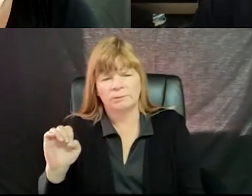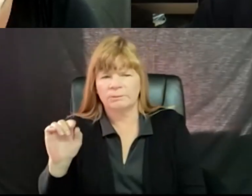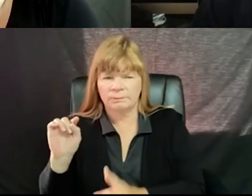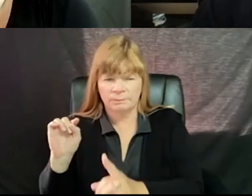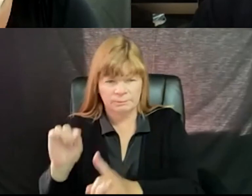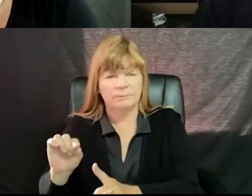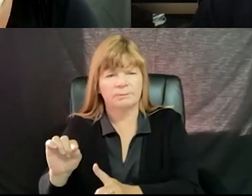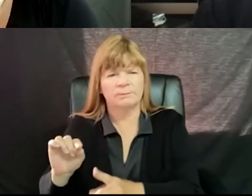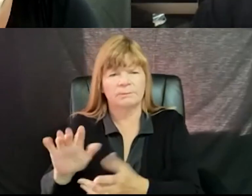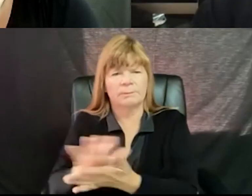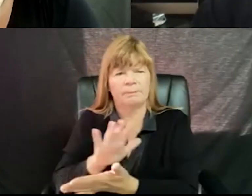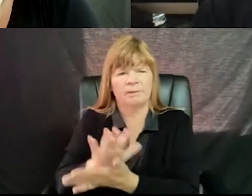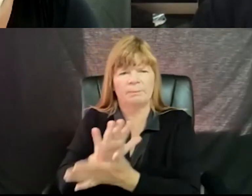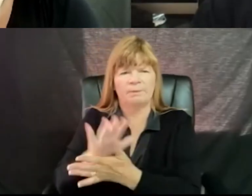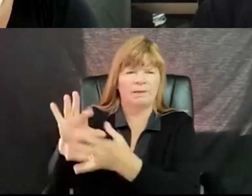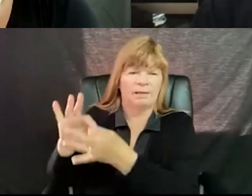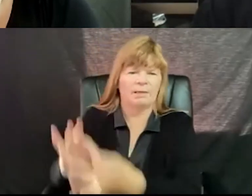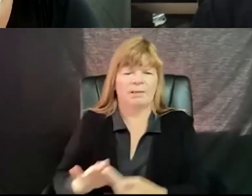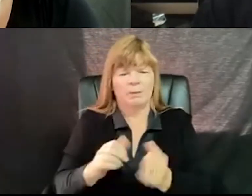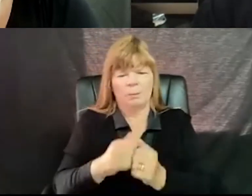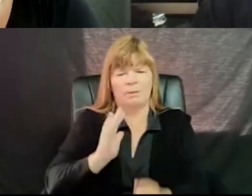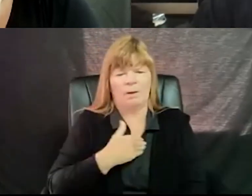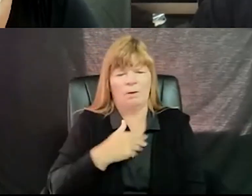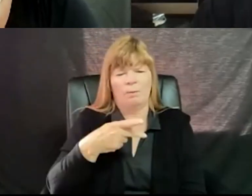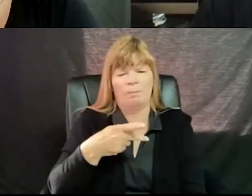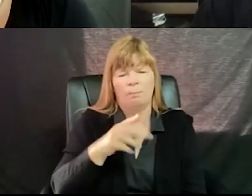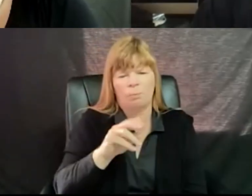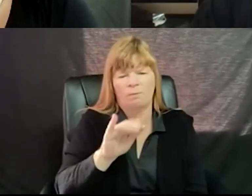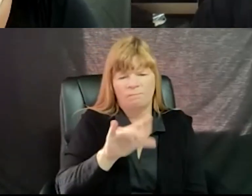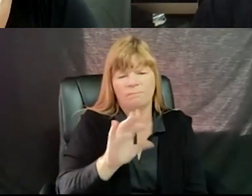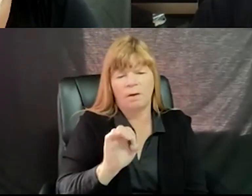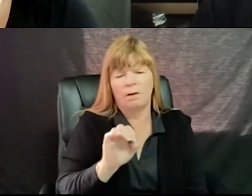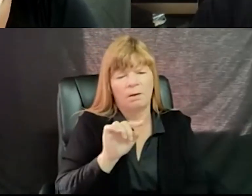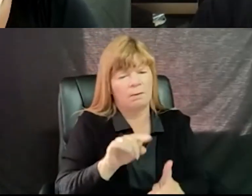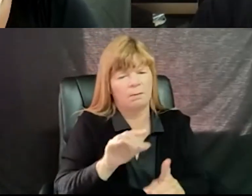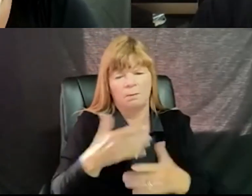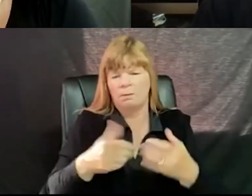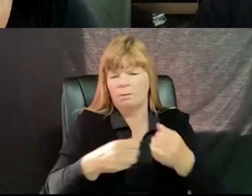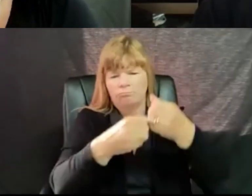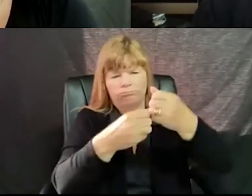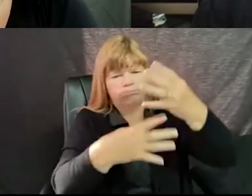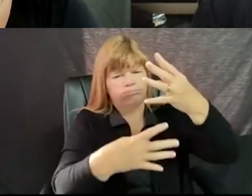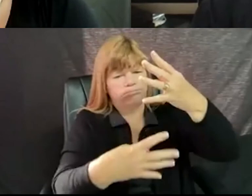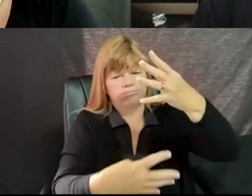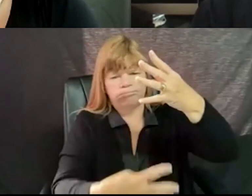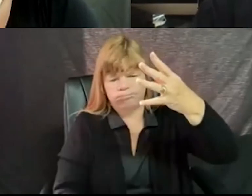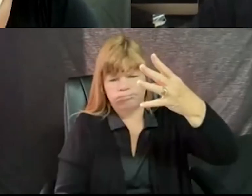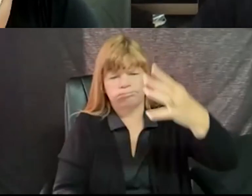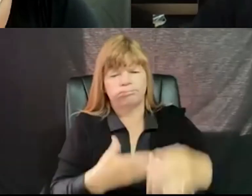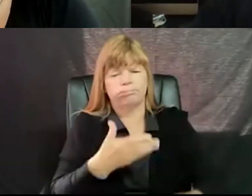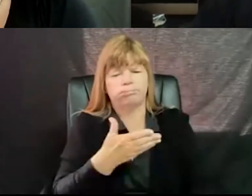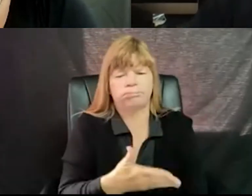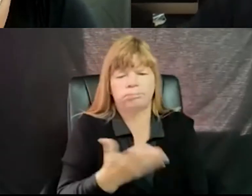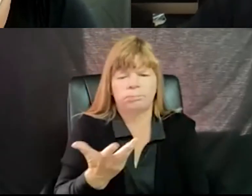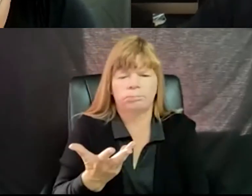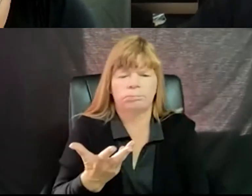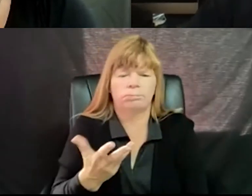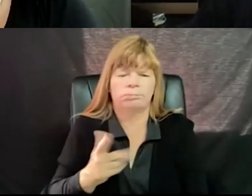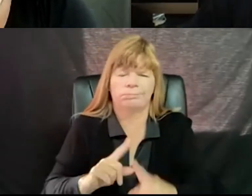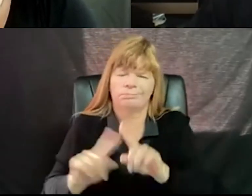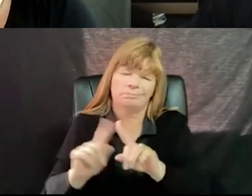our profiles in Whova. It's a wealthy list, as she said, all different kinds